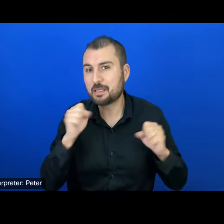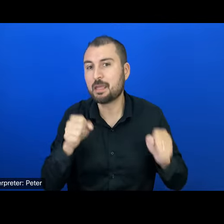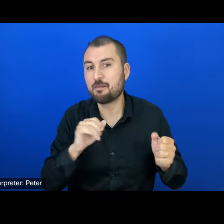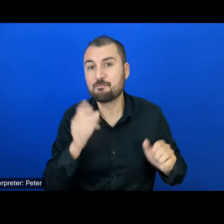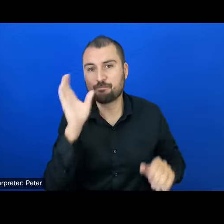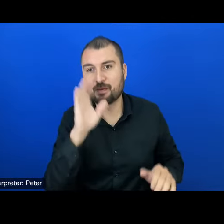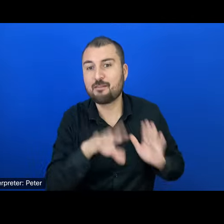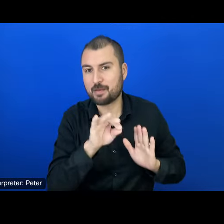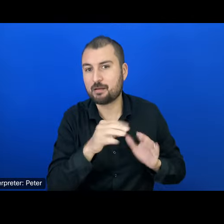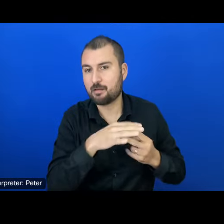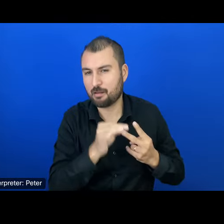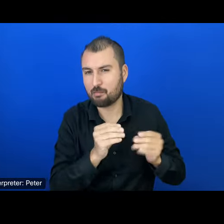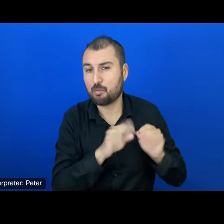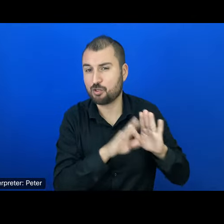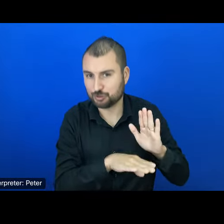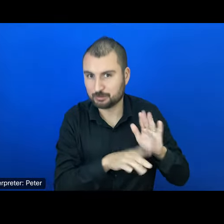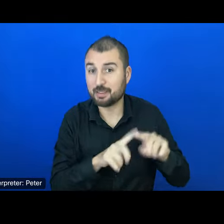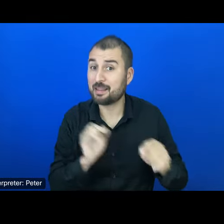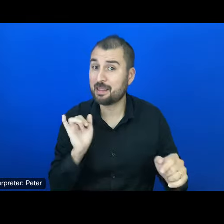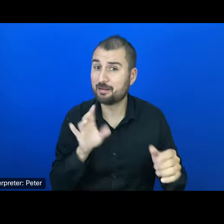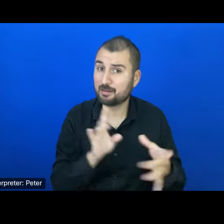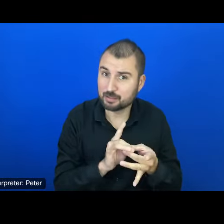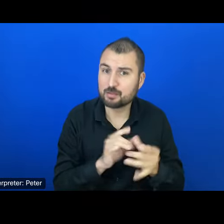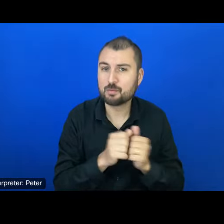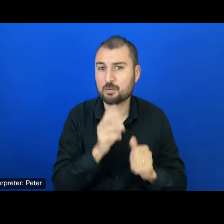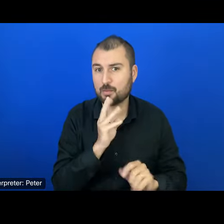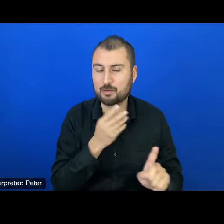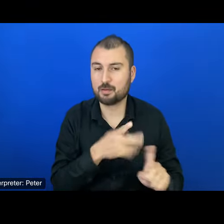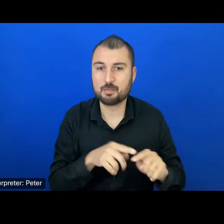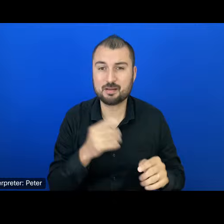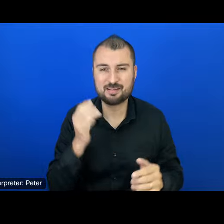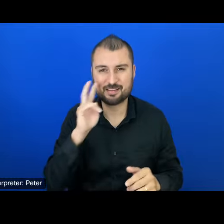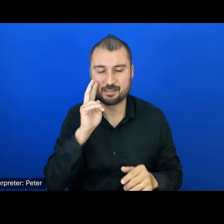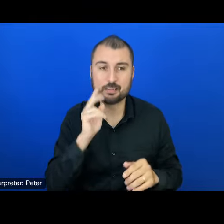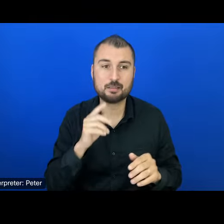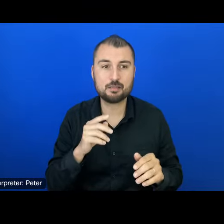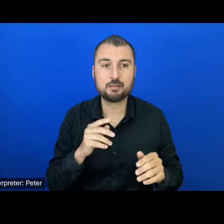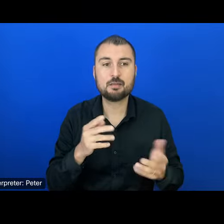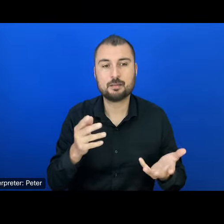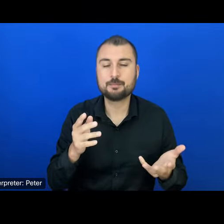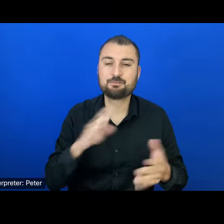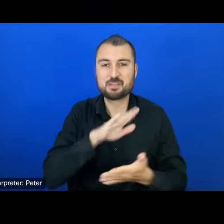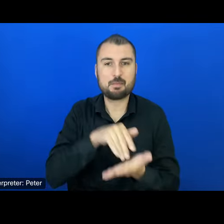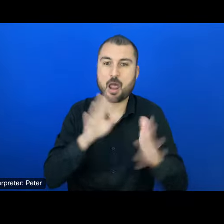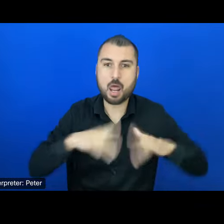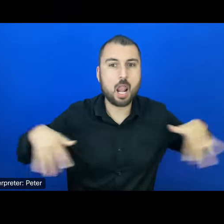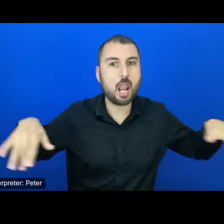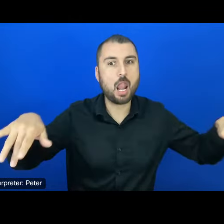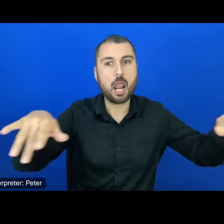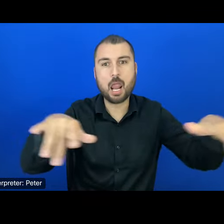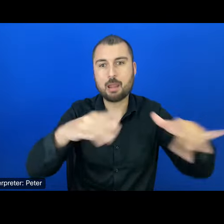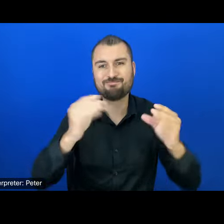about 200 yards from the Missouri border. It's a trading post vicinity, but it is in the middle of nowhere.